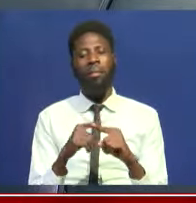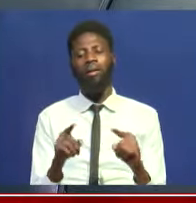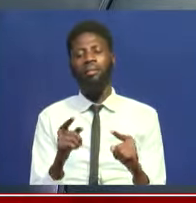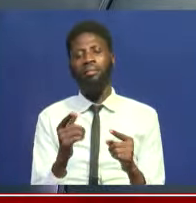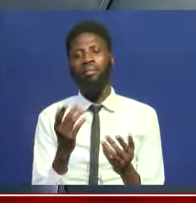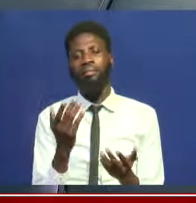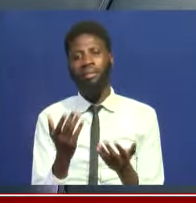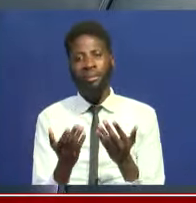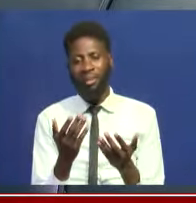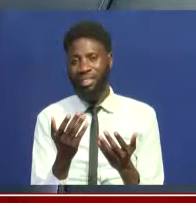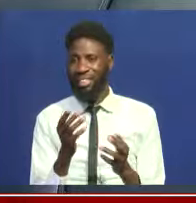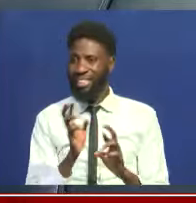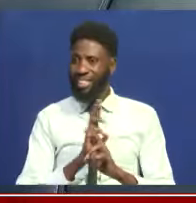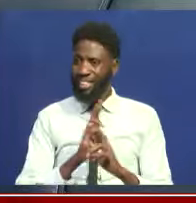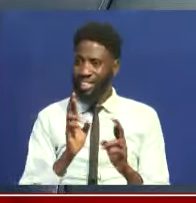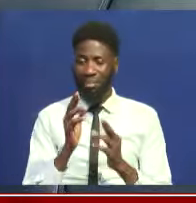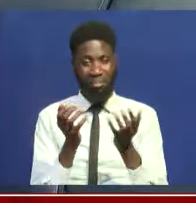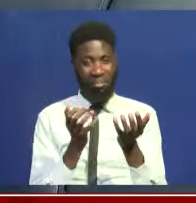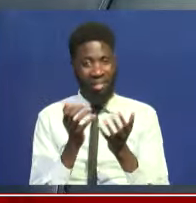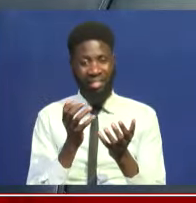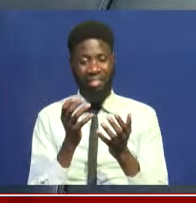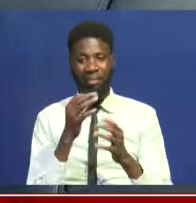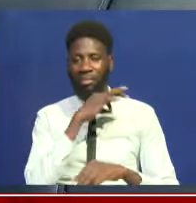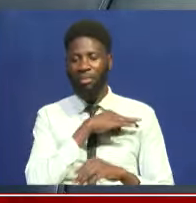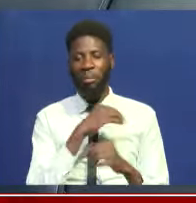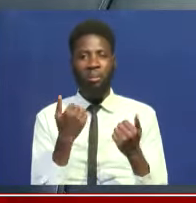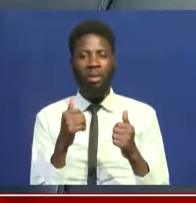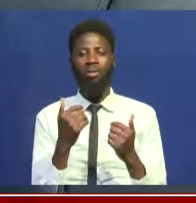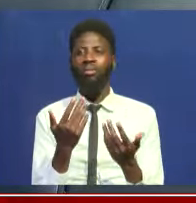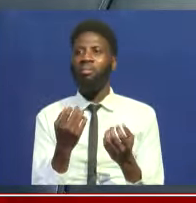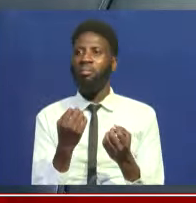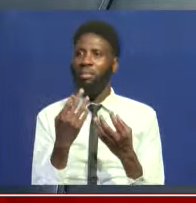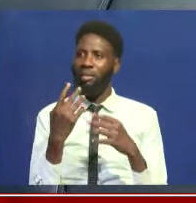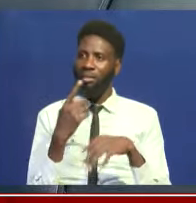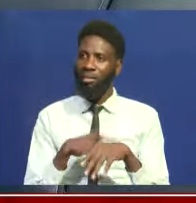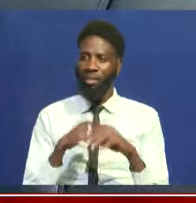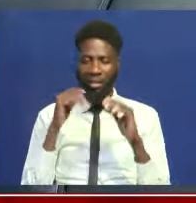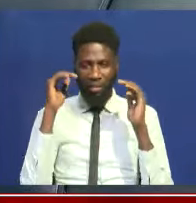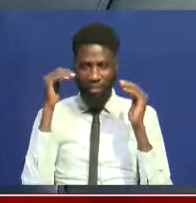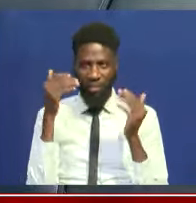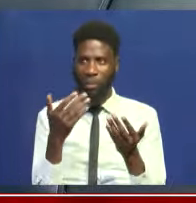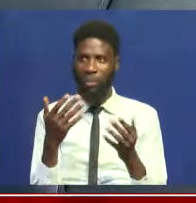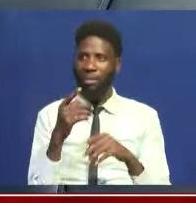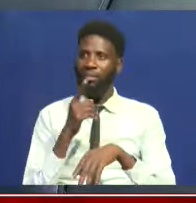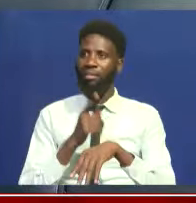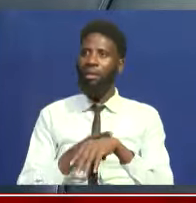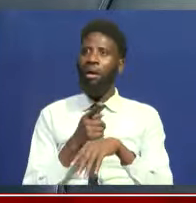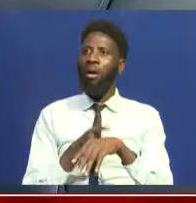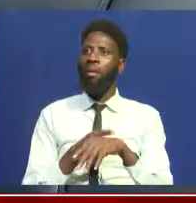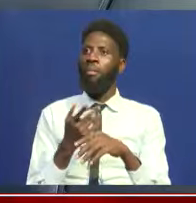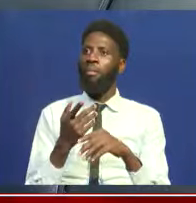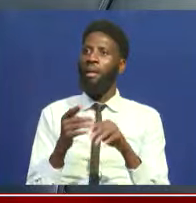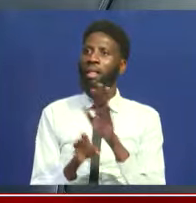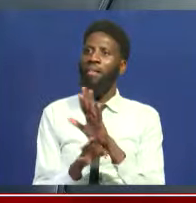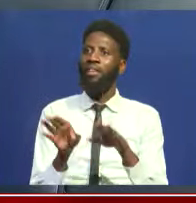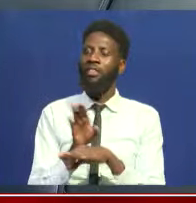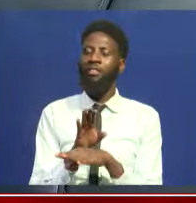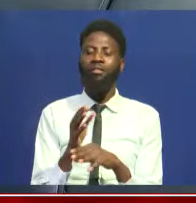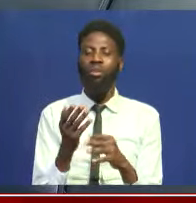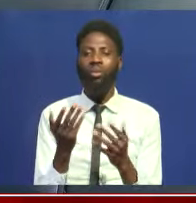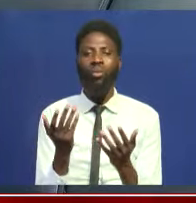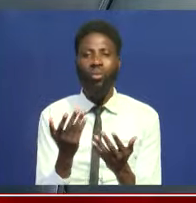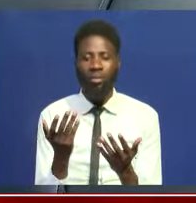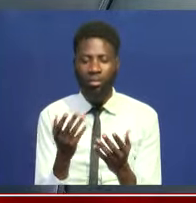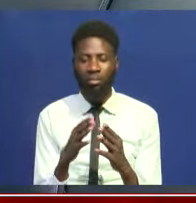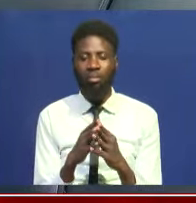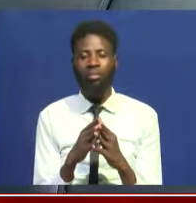to be commercially viable. You know, a lot of it is about the timing of everything lined